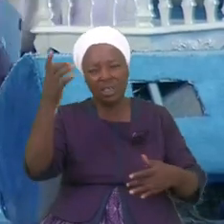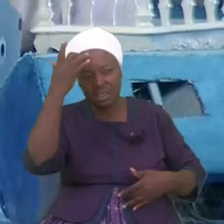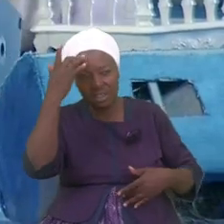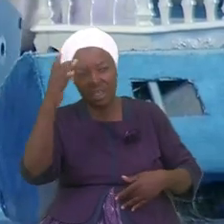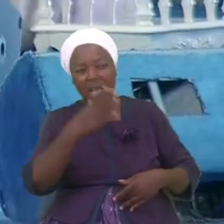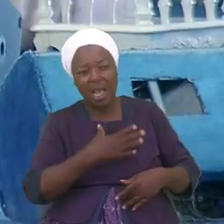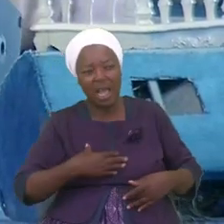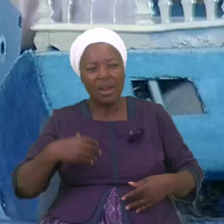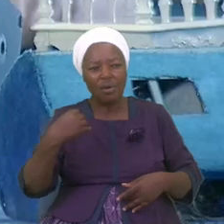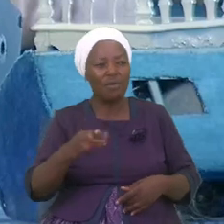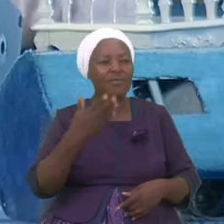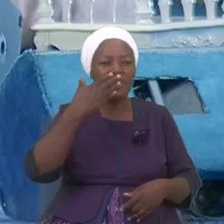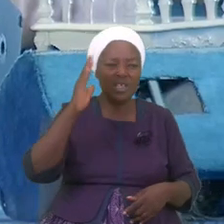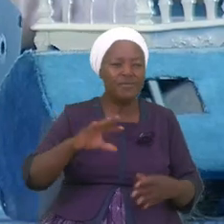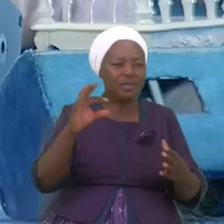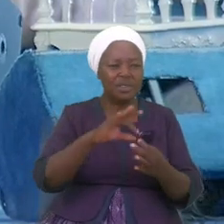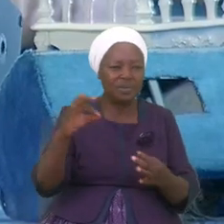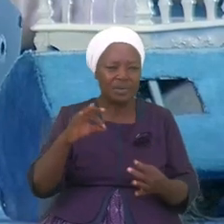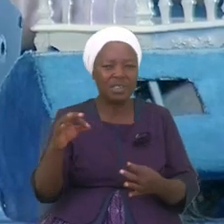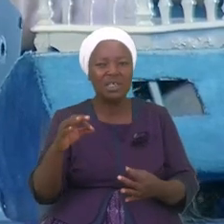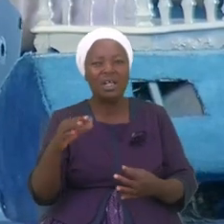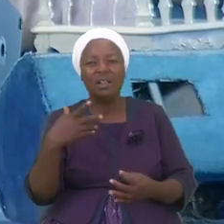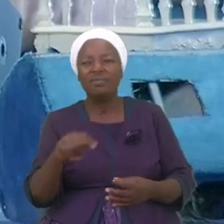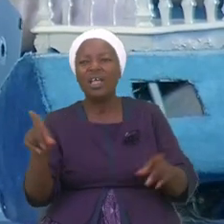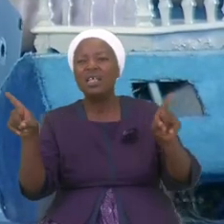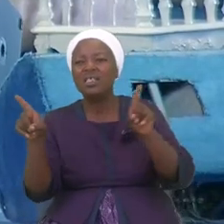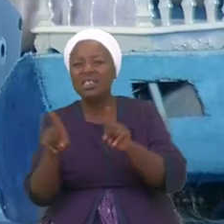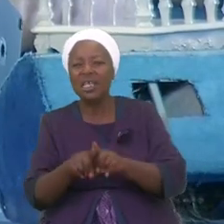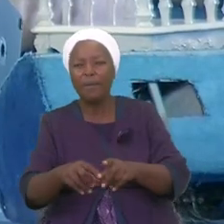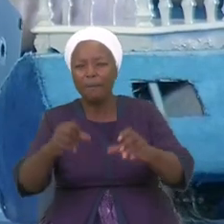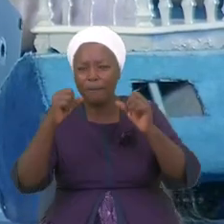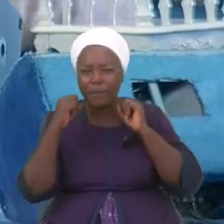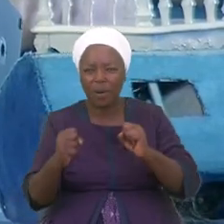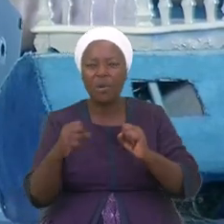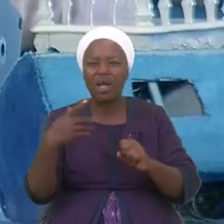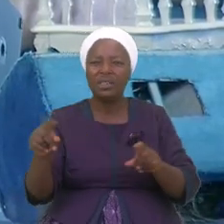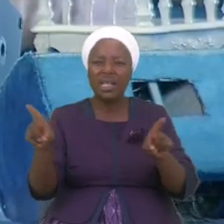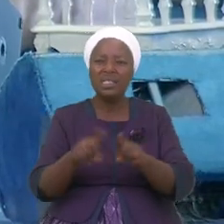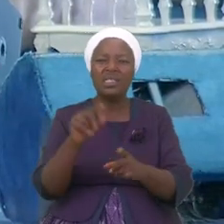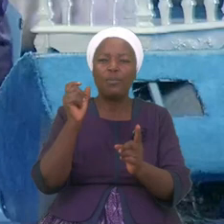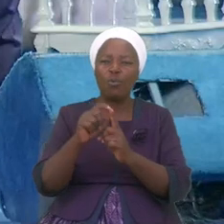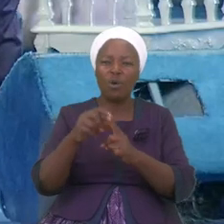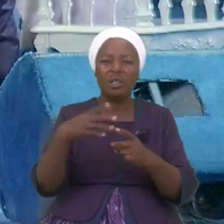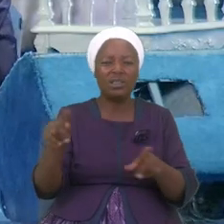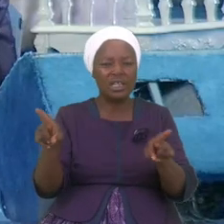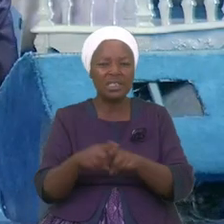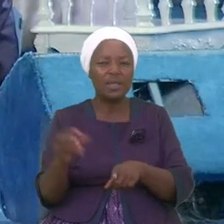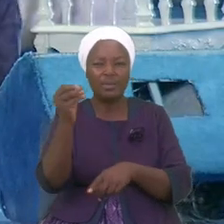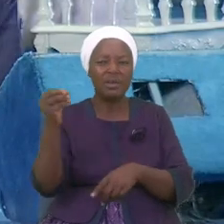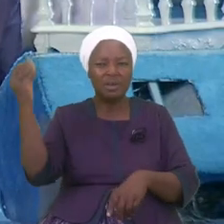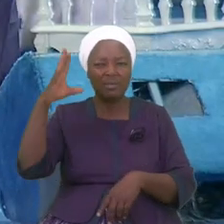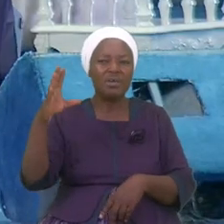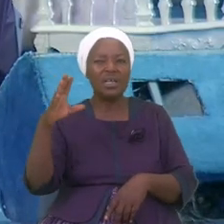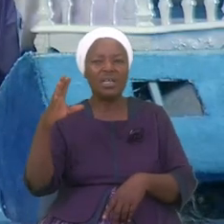of evil spirits. The same power, the same word, the same grace drove